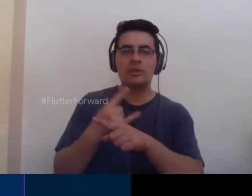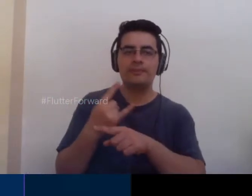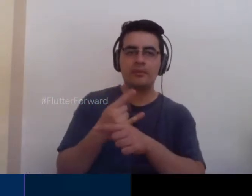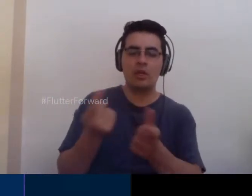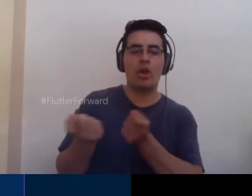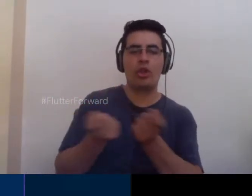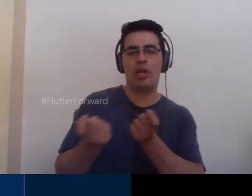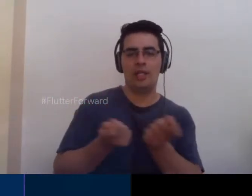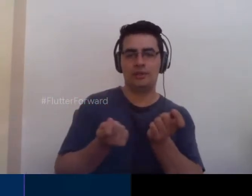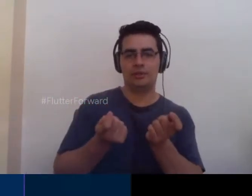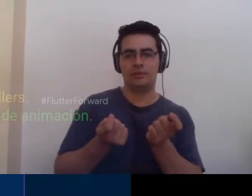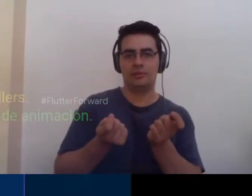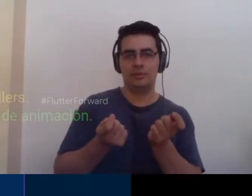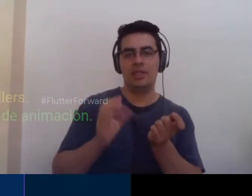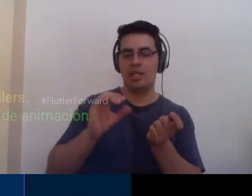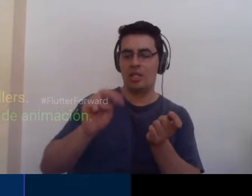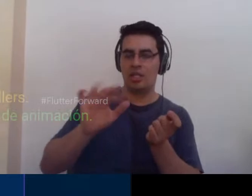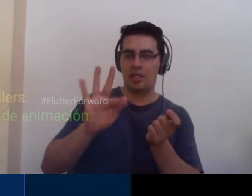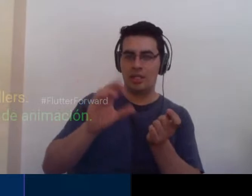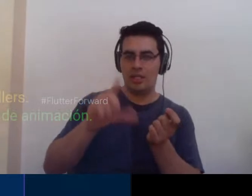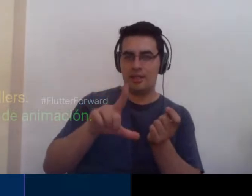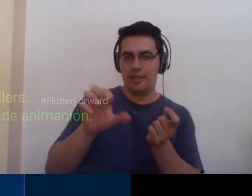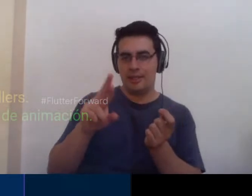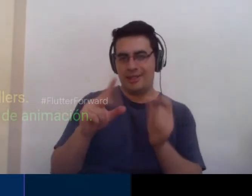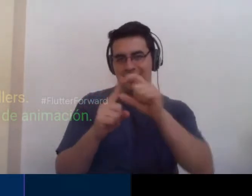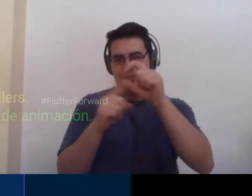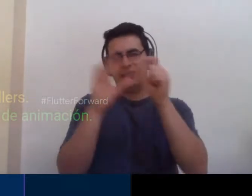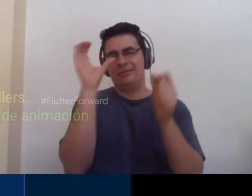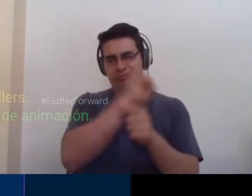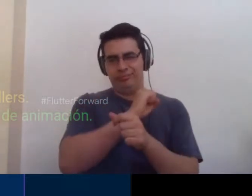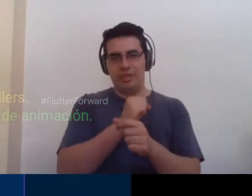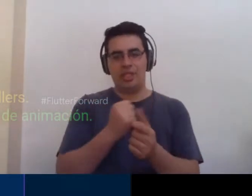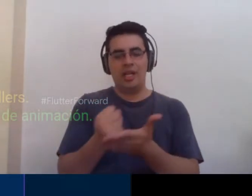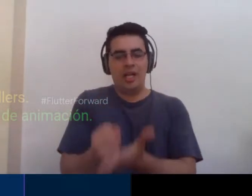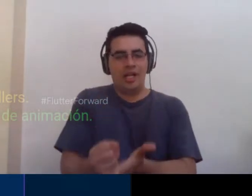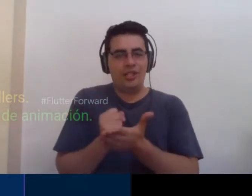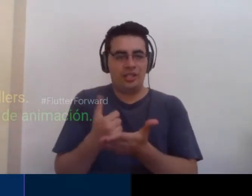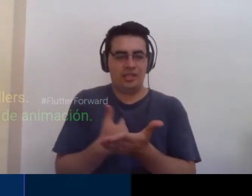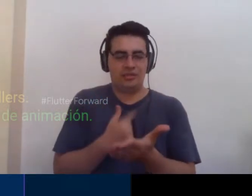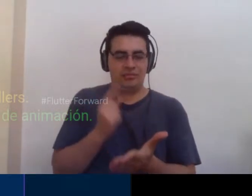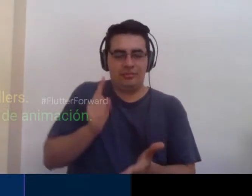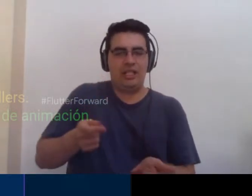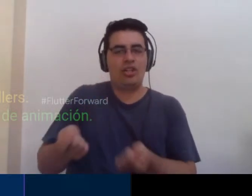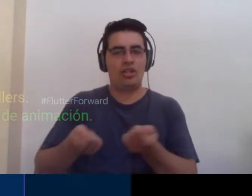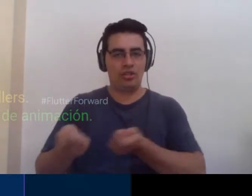the animations. There are a few ways we can use animation controllers.